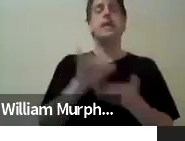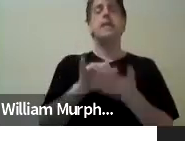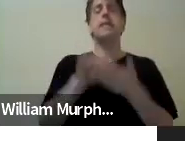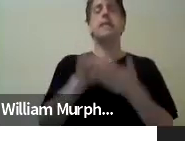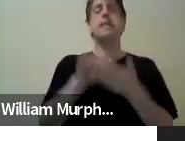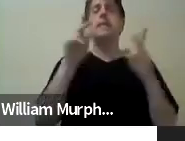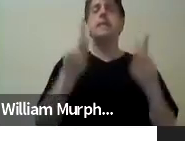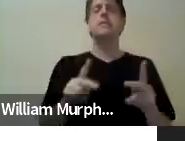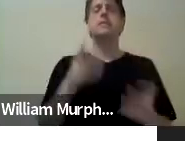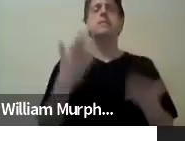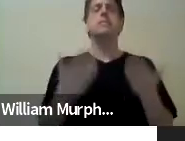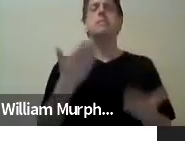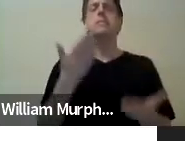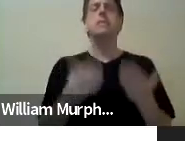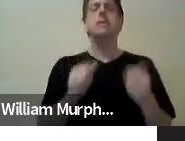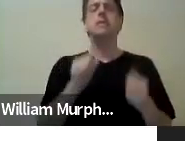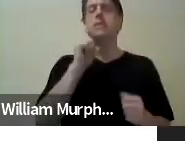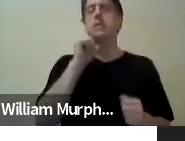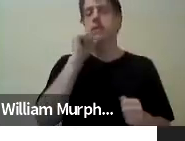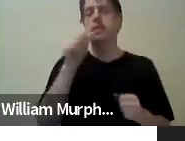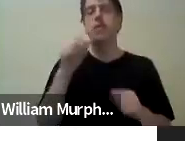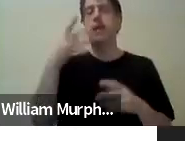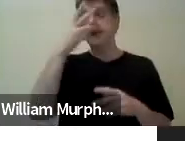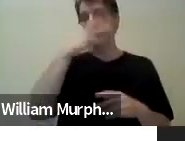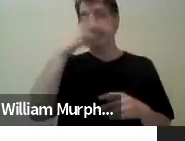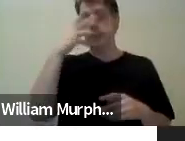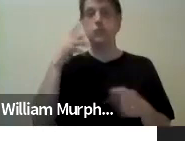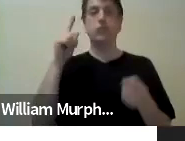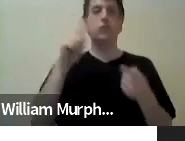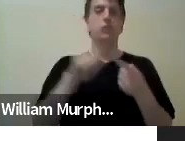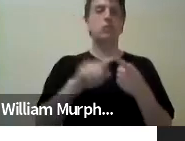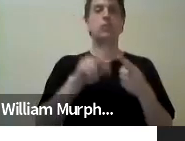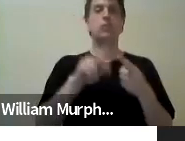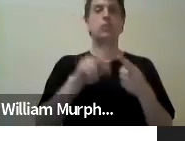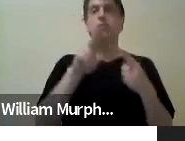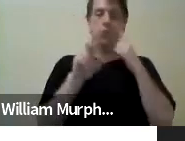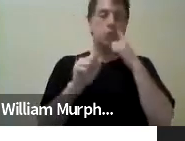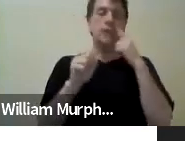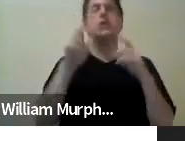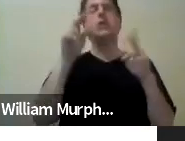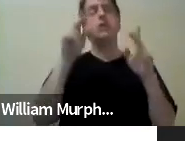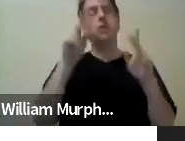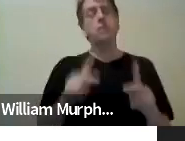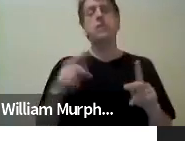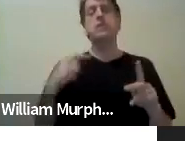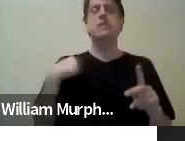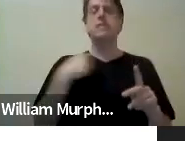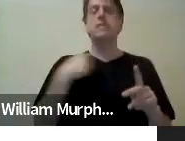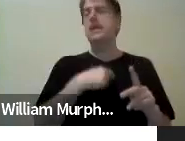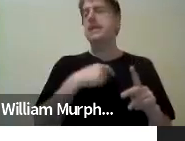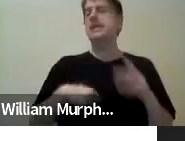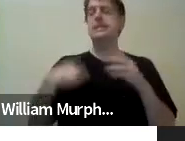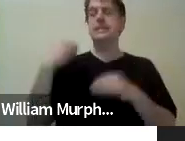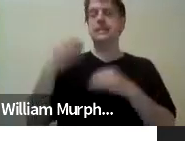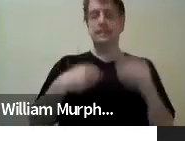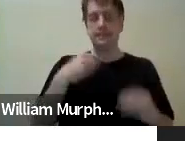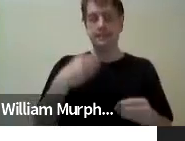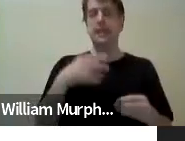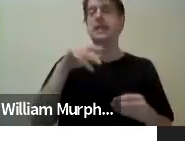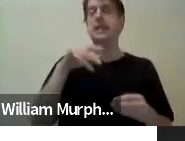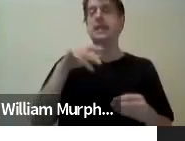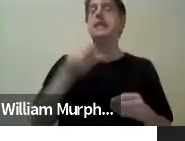not be an immigrant actually to the US. They're a person of Chinese descent, that's ancestry. However, like Megan mentioned